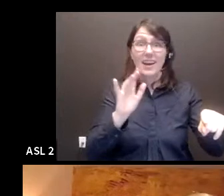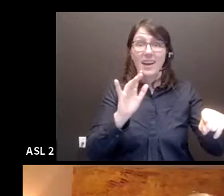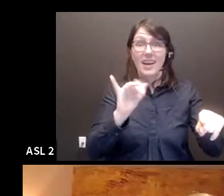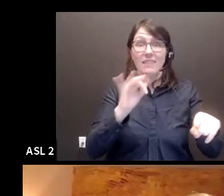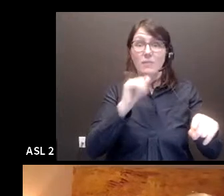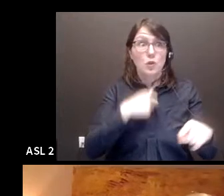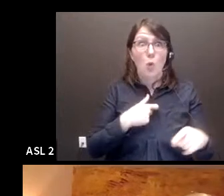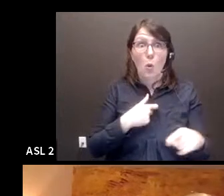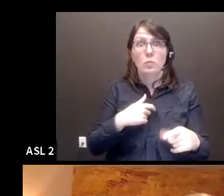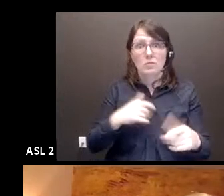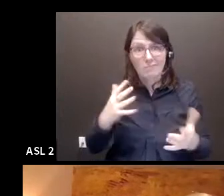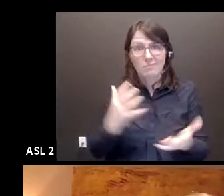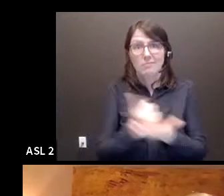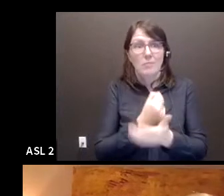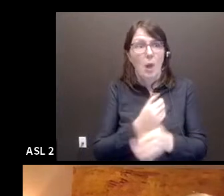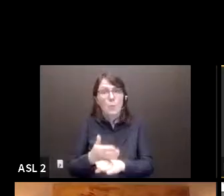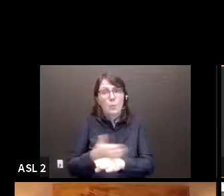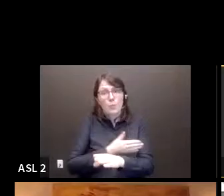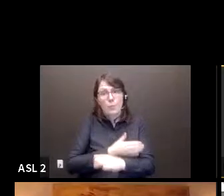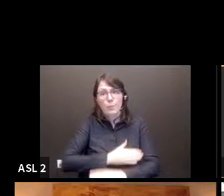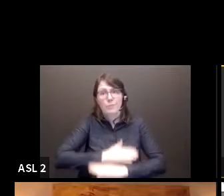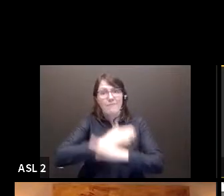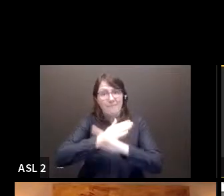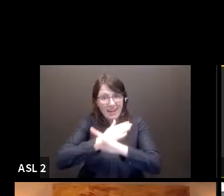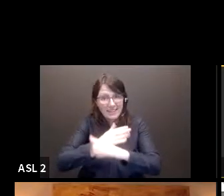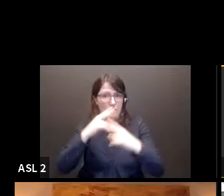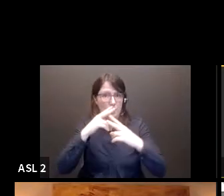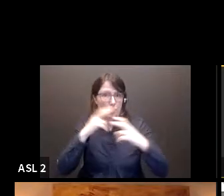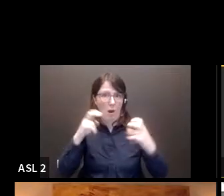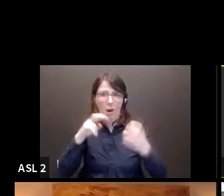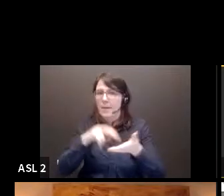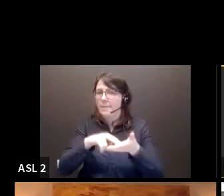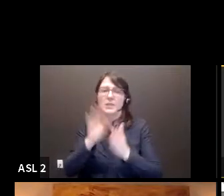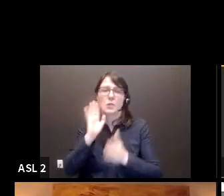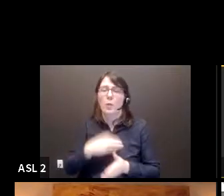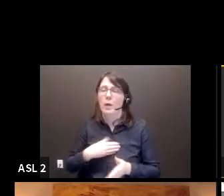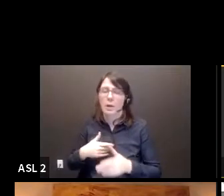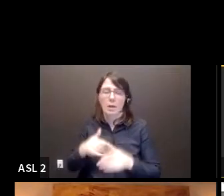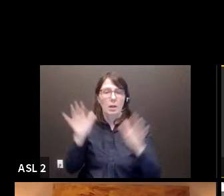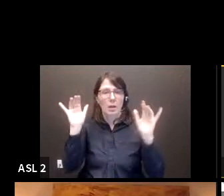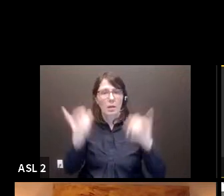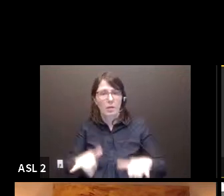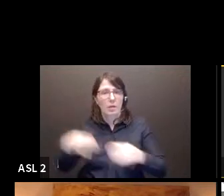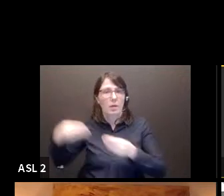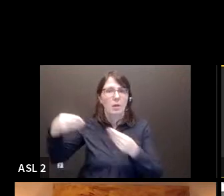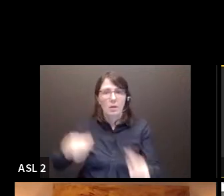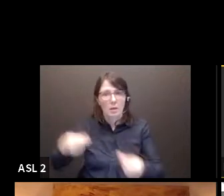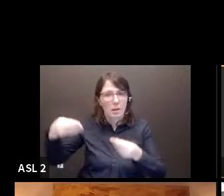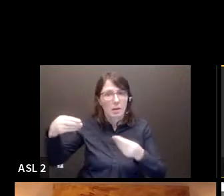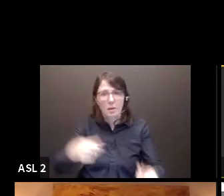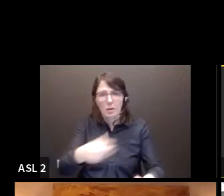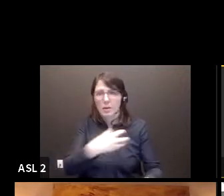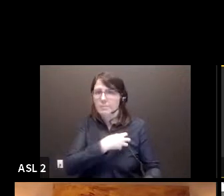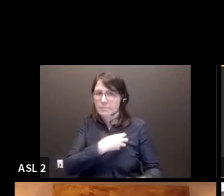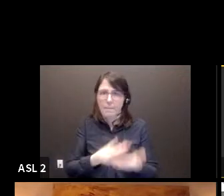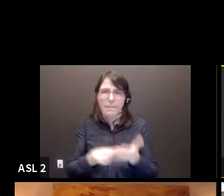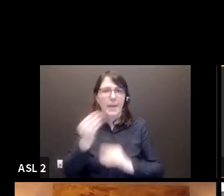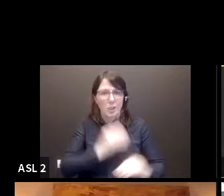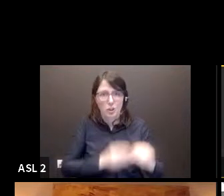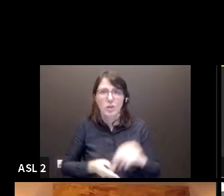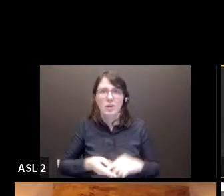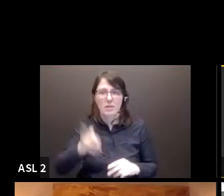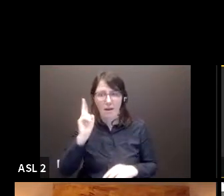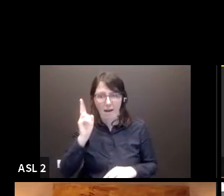radical changes are made slowly said he fears for the future i've never seen policing at this low point in terms of public trust and